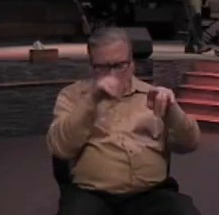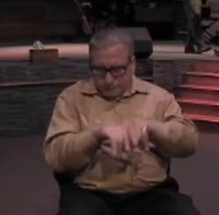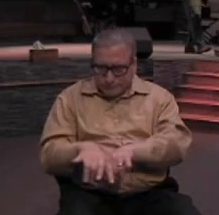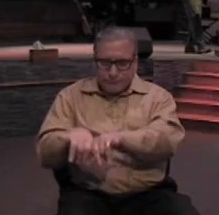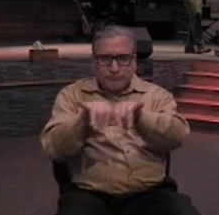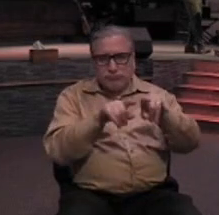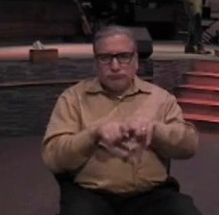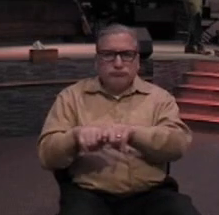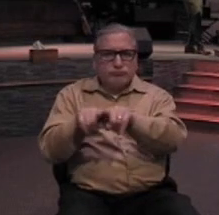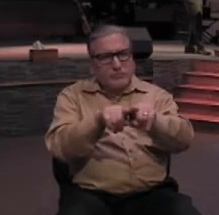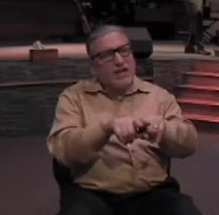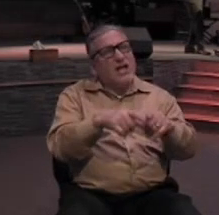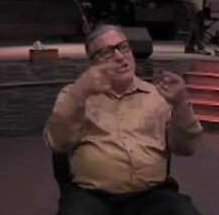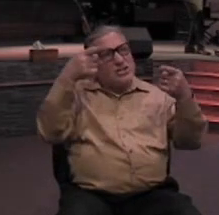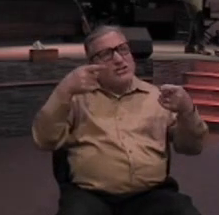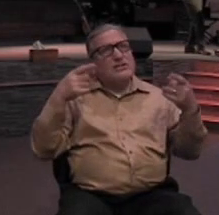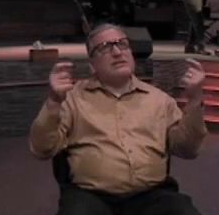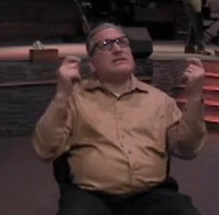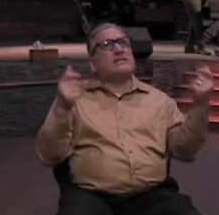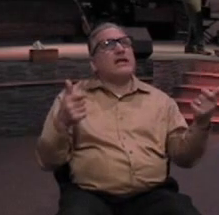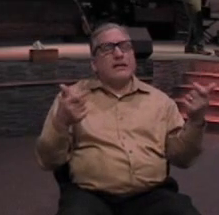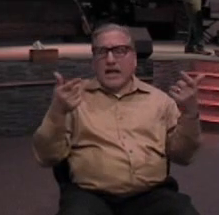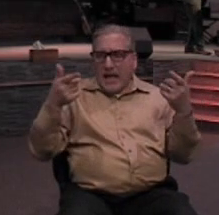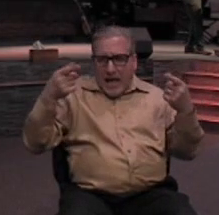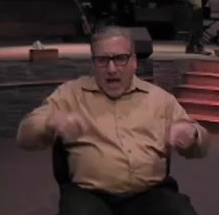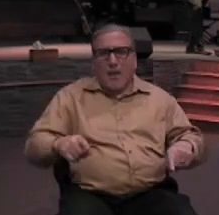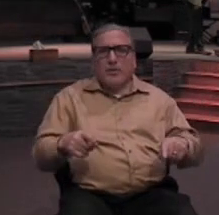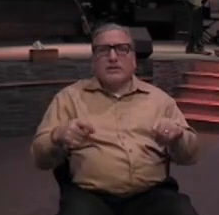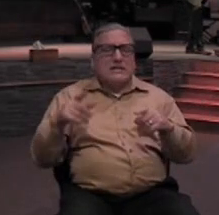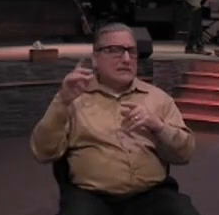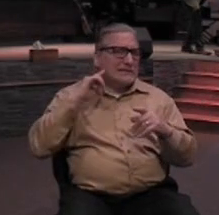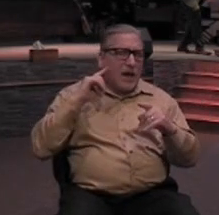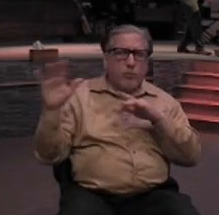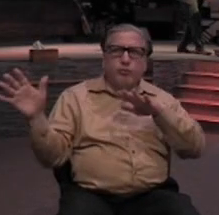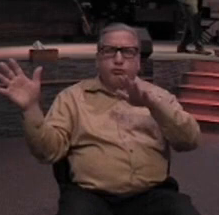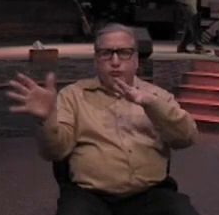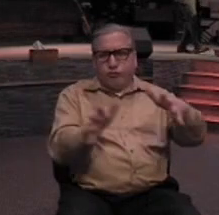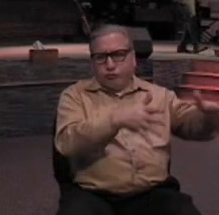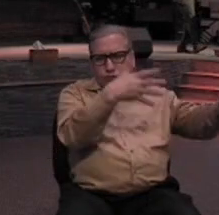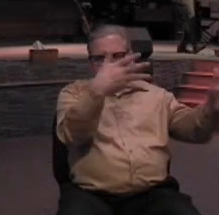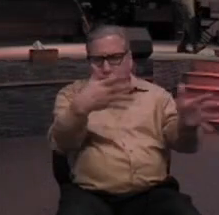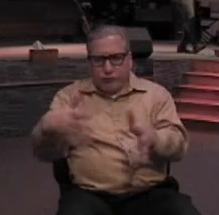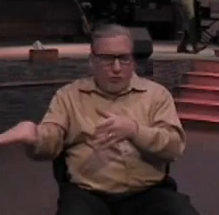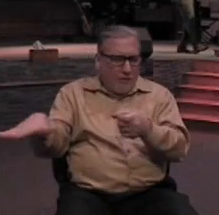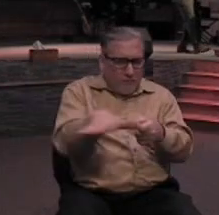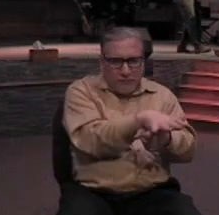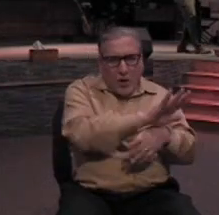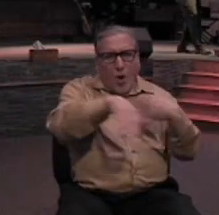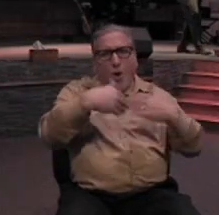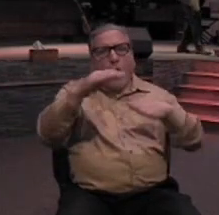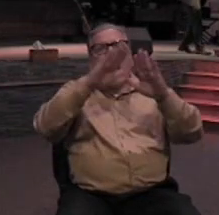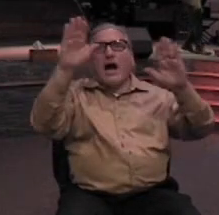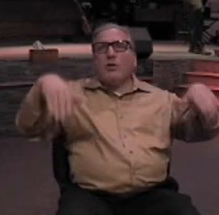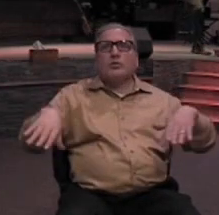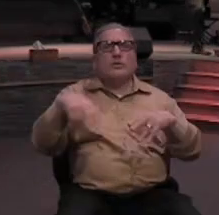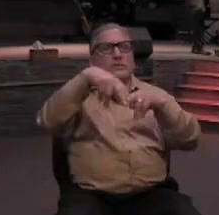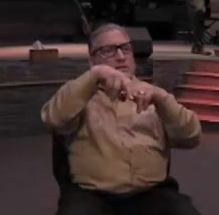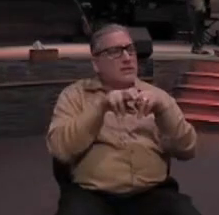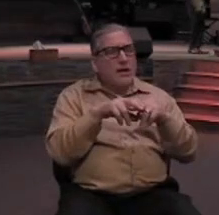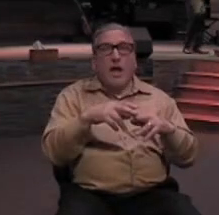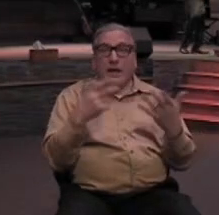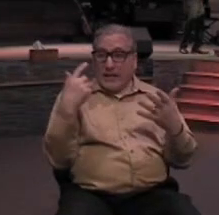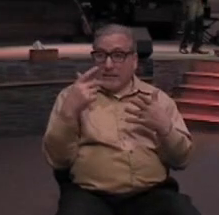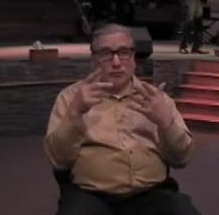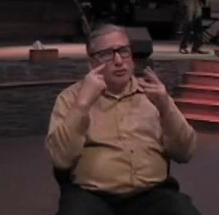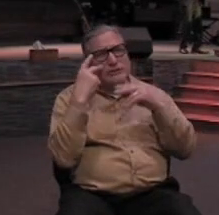And suddenly there came a sound from heaven as of a rushing mighty wind, and it filled all the house where they were sitting. And there appeared